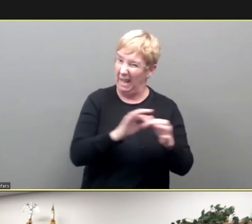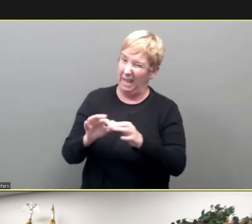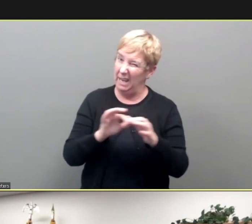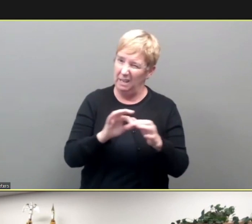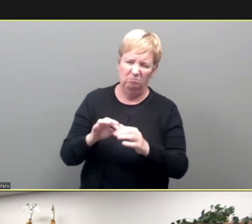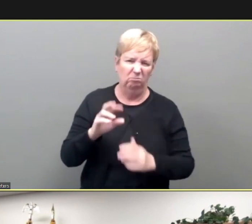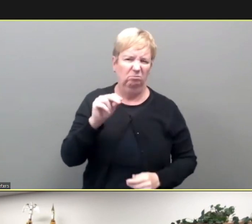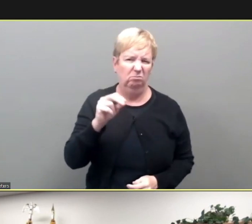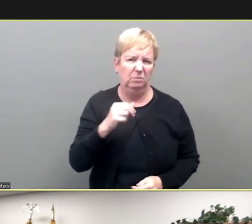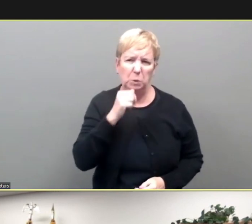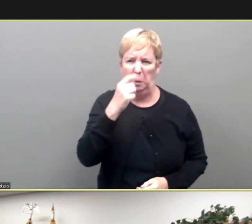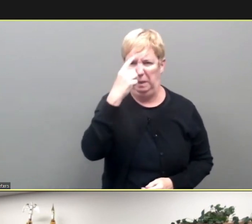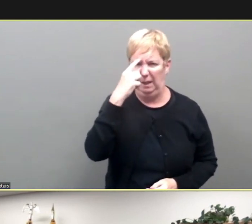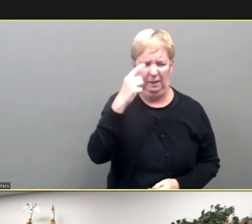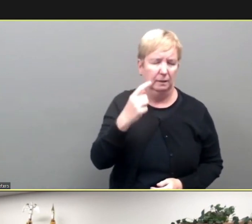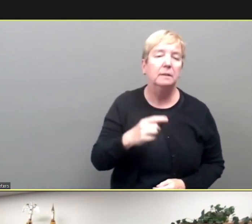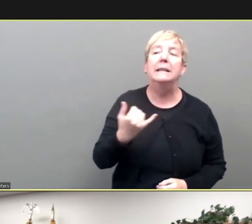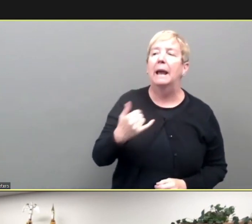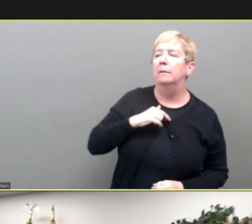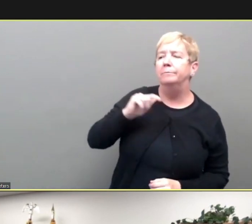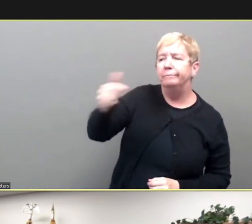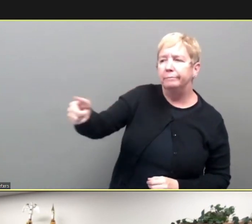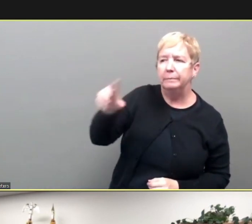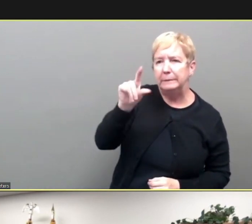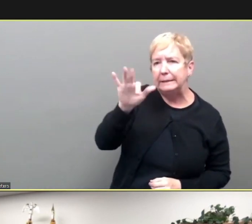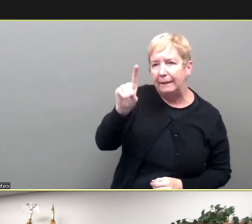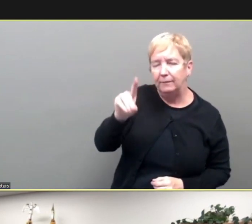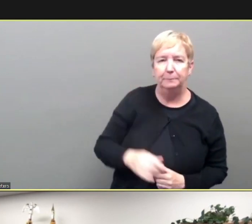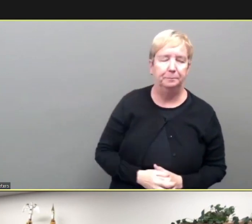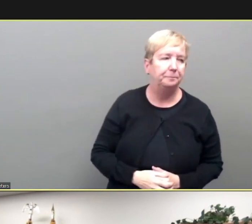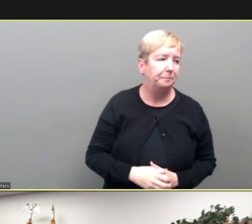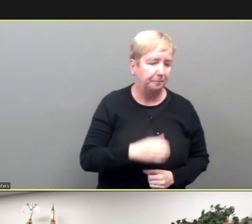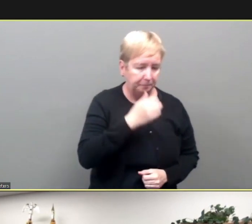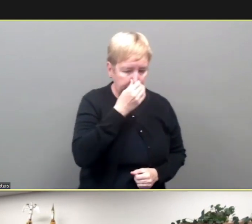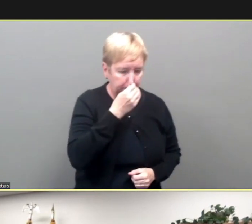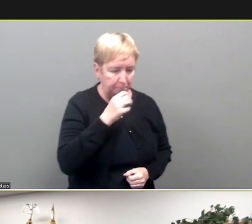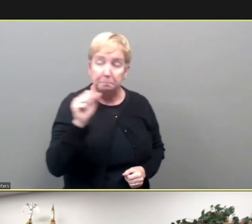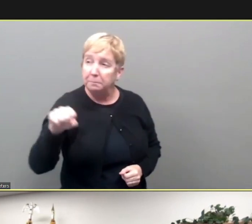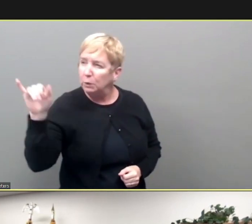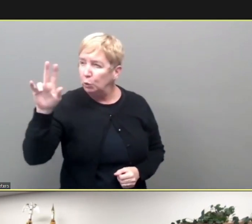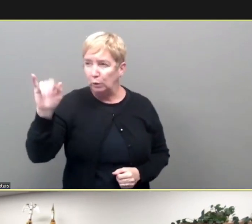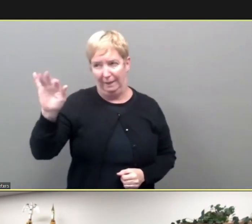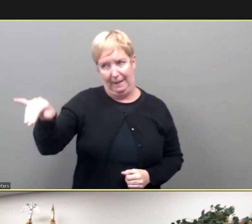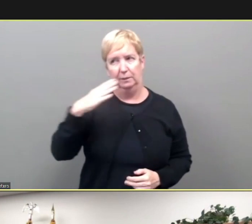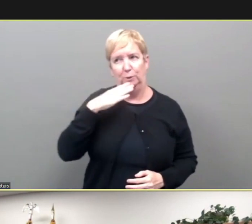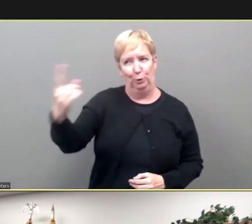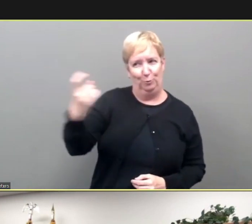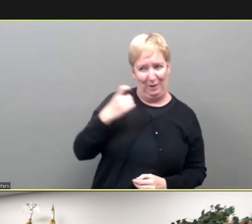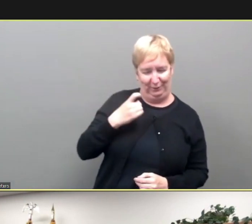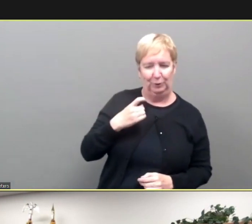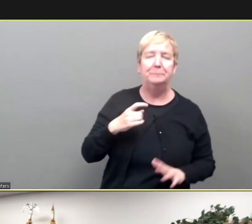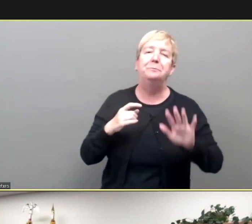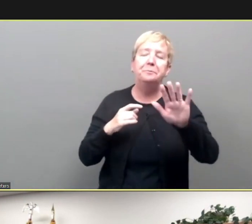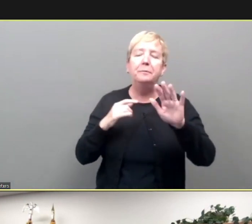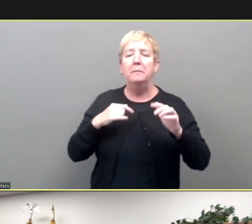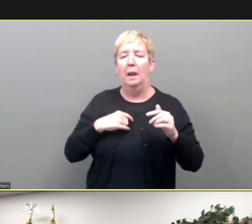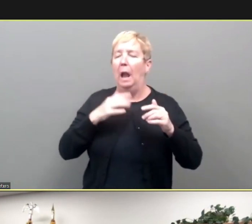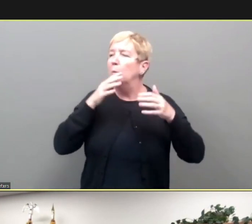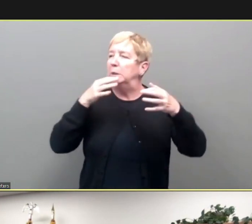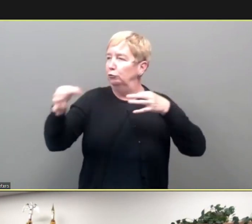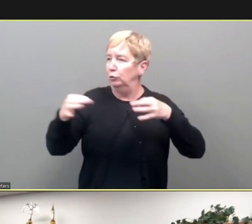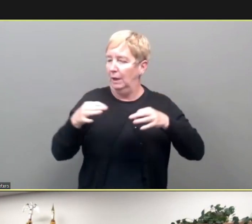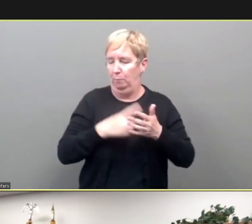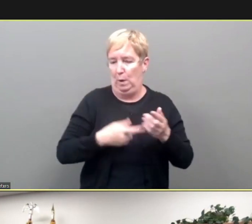yeah, I'll go ahead and turn it over to David. Yeah, Julie, it's a good question. If I were to describe what's going on right